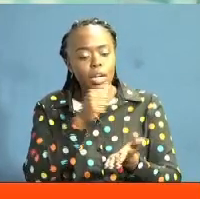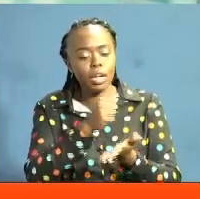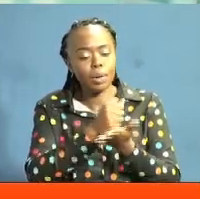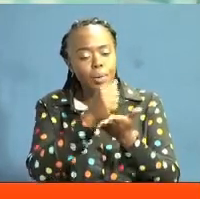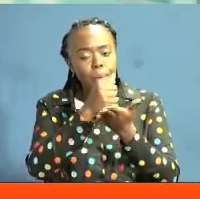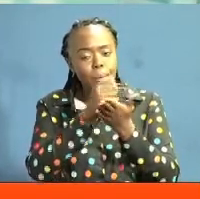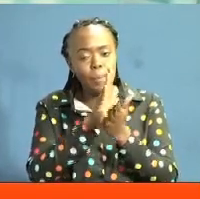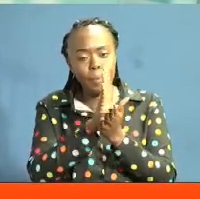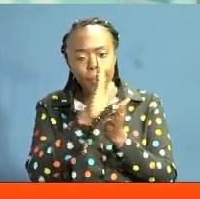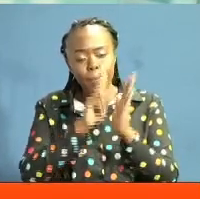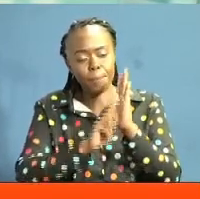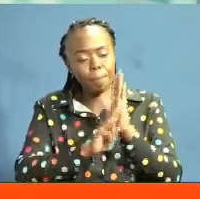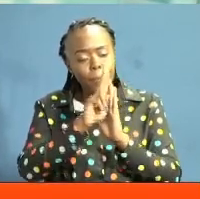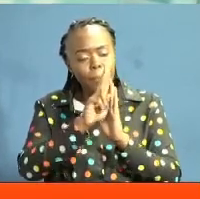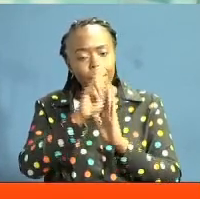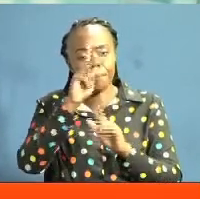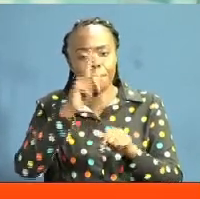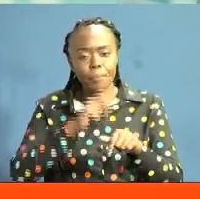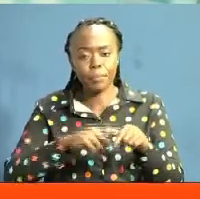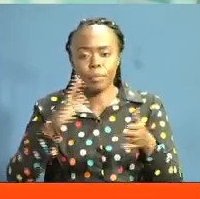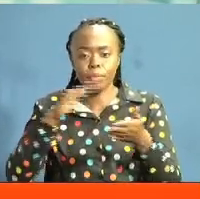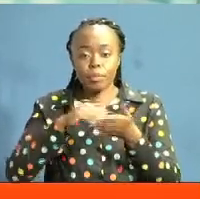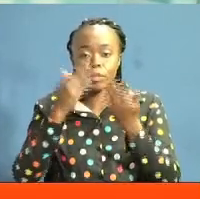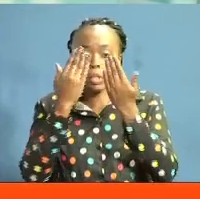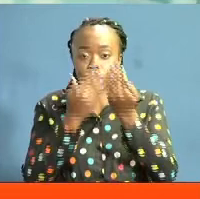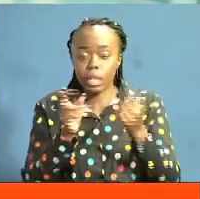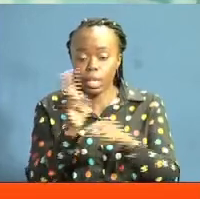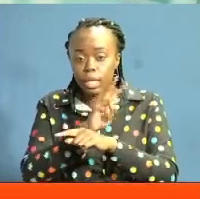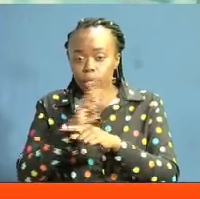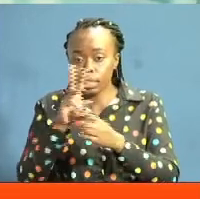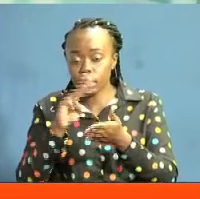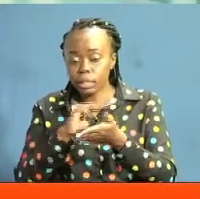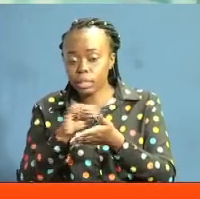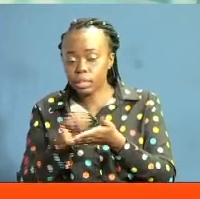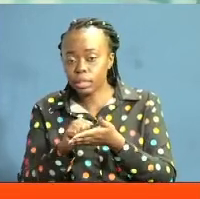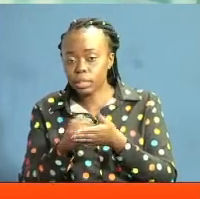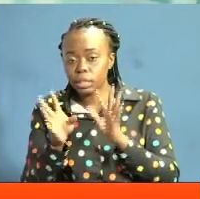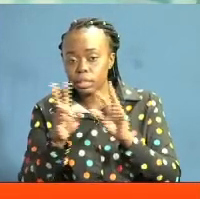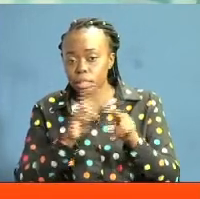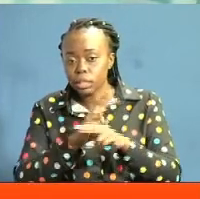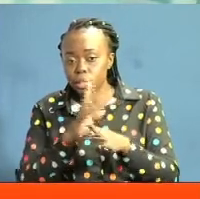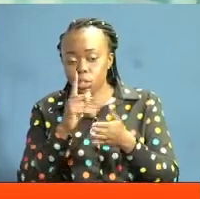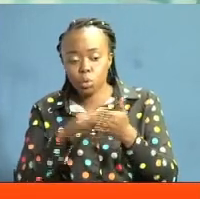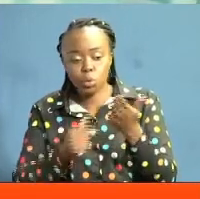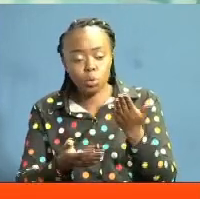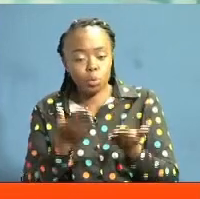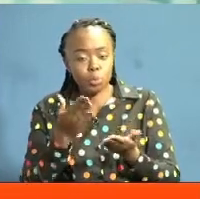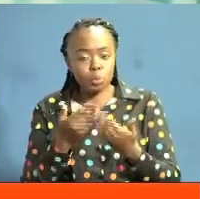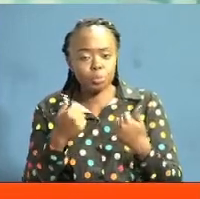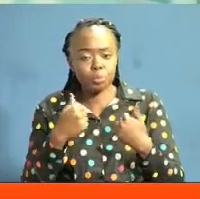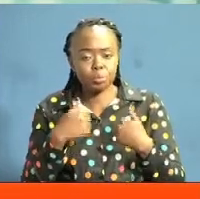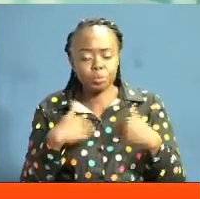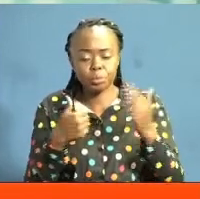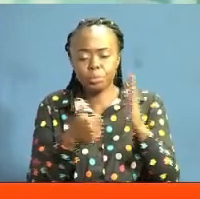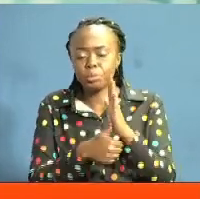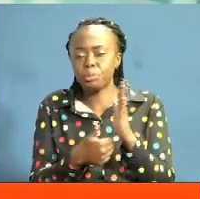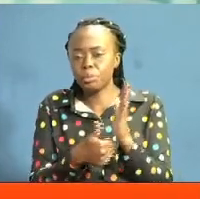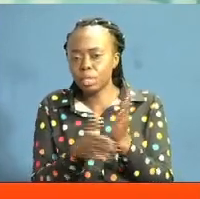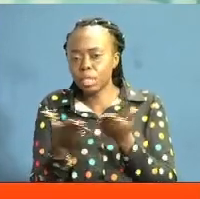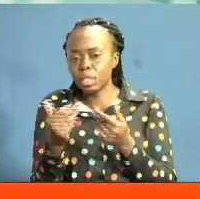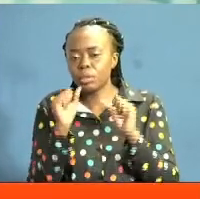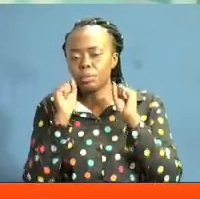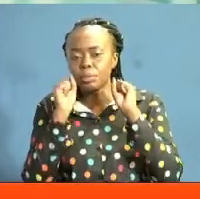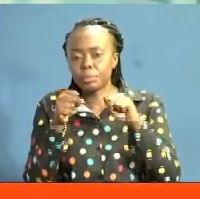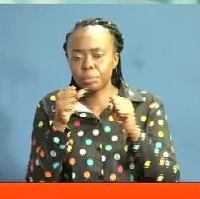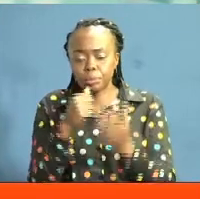up. Mm-hmm. Therefore, as these children come, can you see them and find out what could be ailing them, mm-hmm. so that you can help